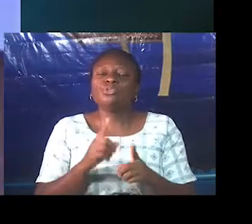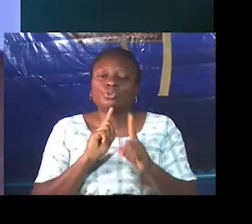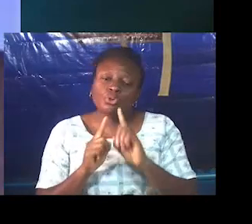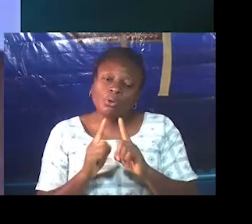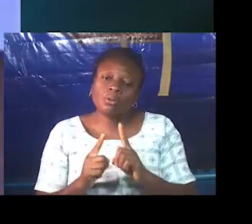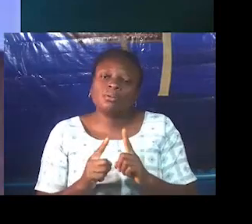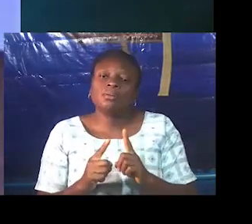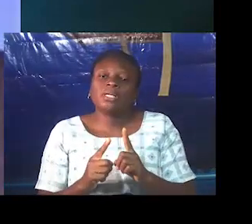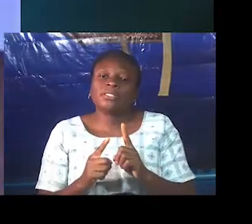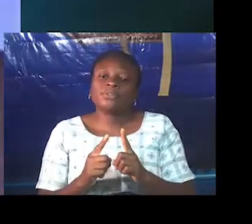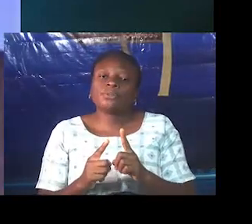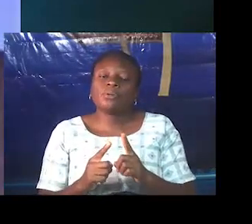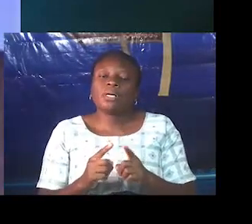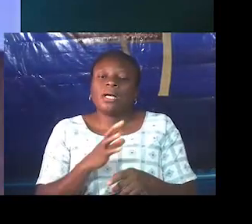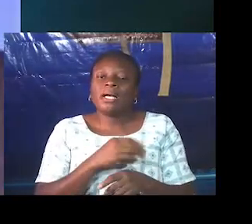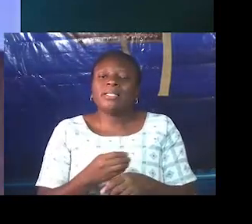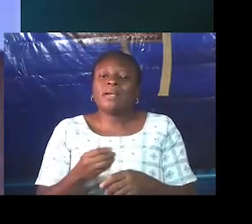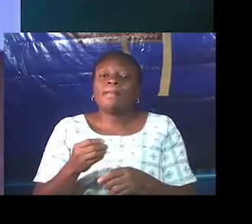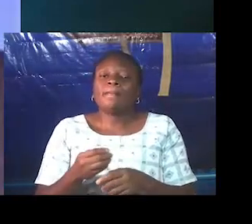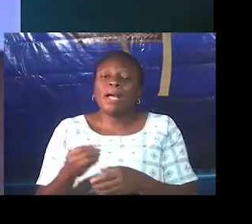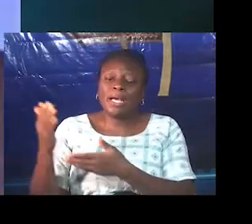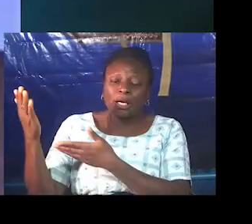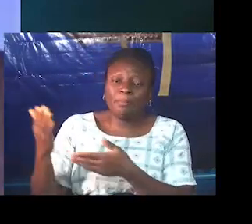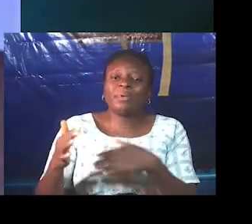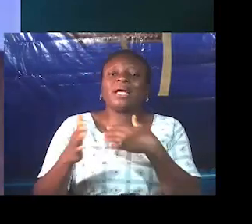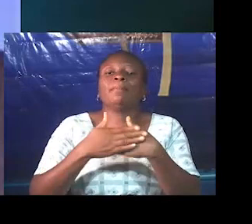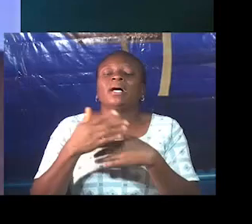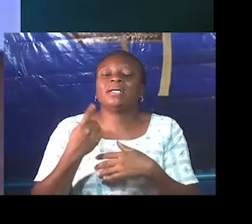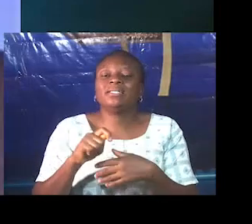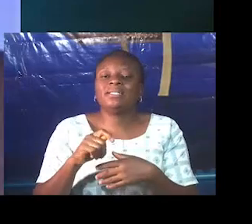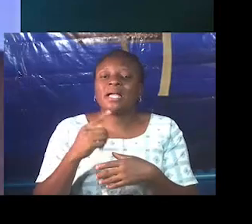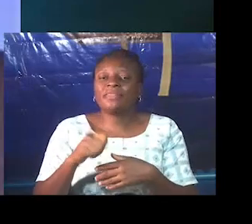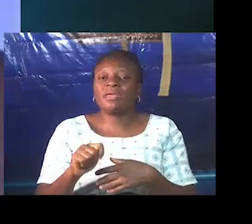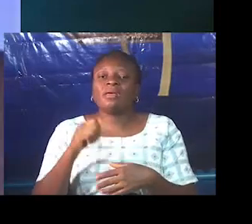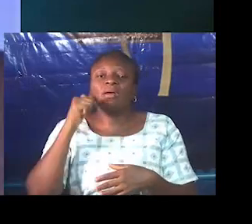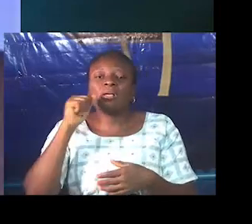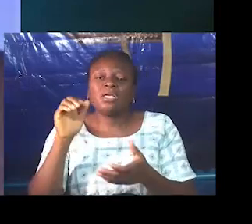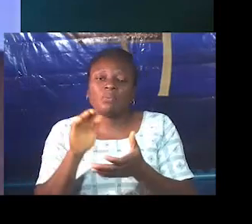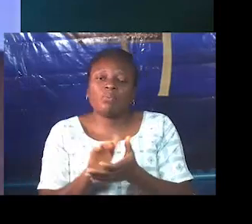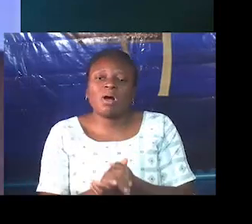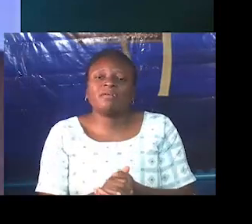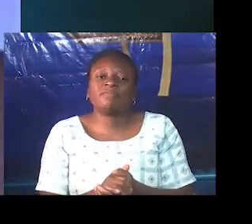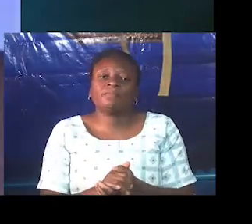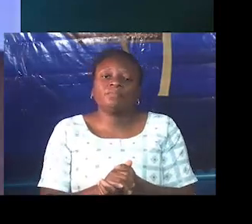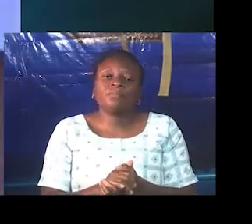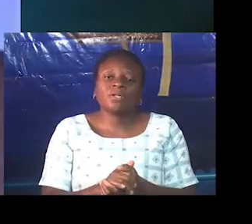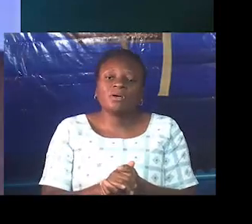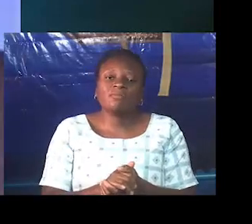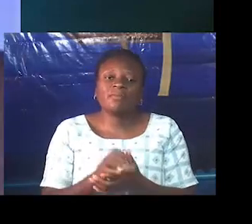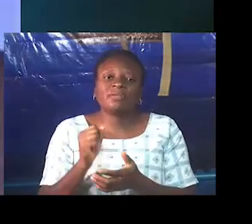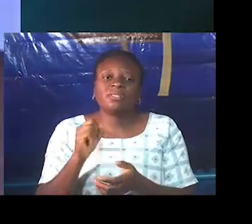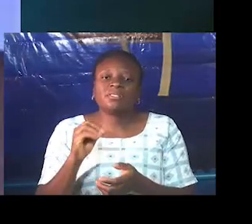a man who has put away his wife. His wife is somewhere, and you are trying to get into a relationship with